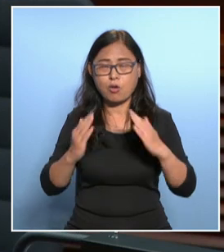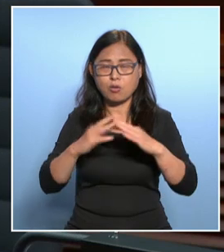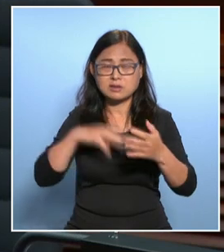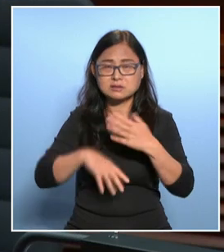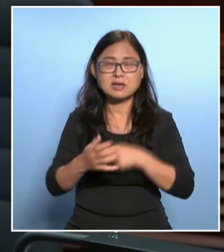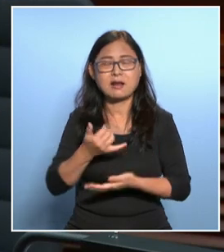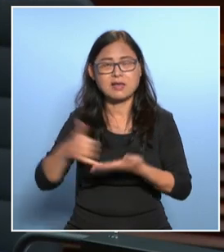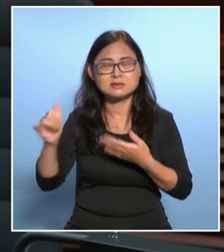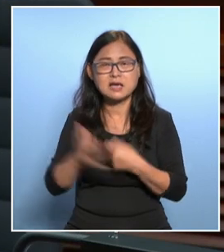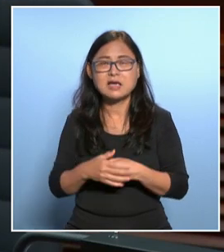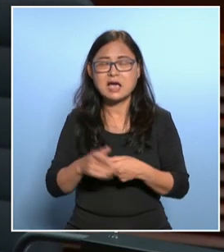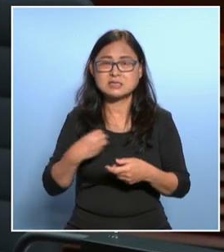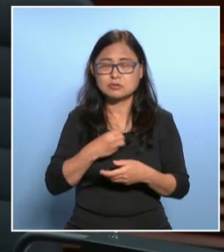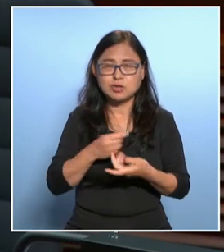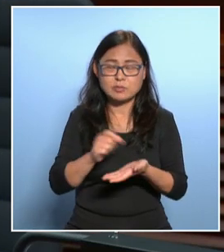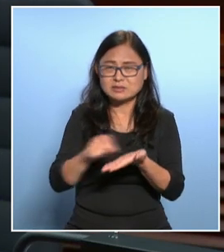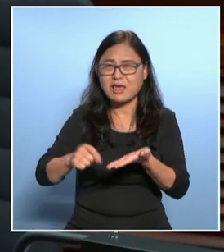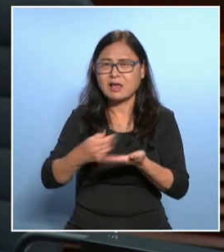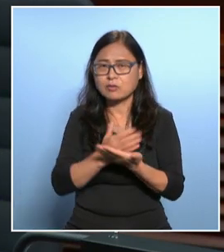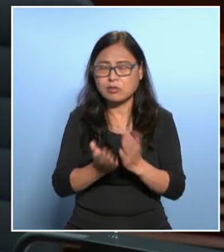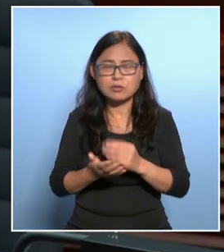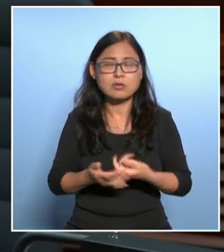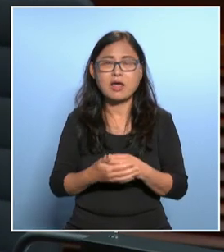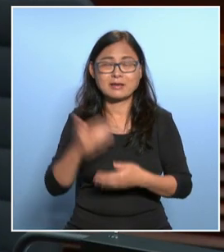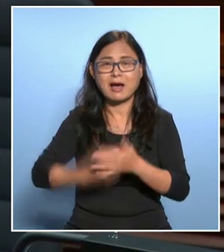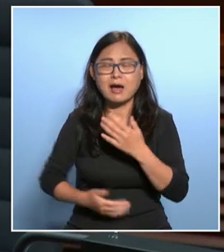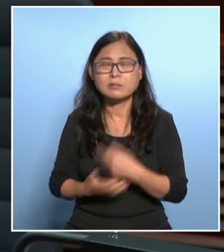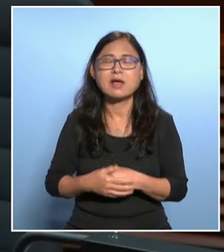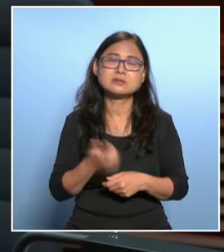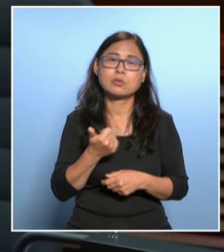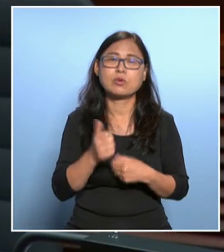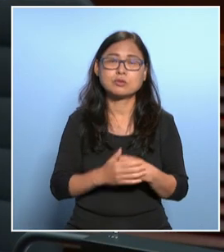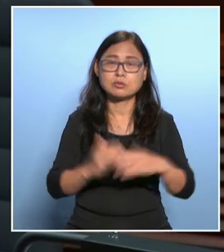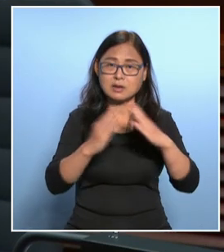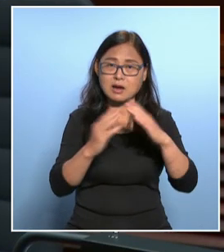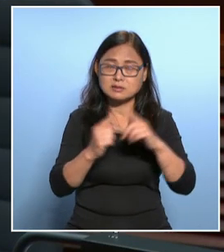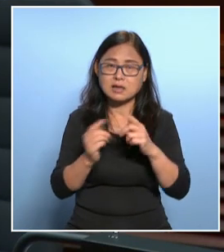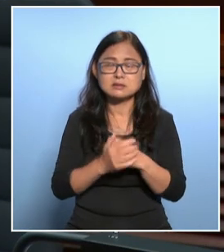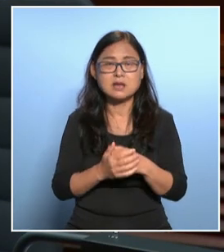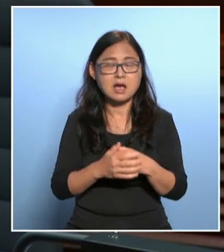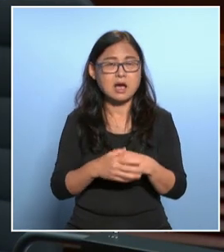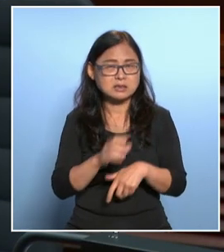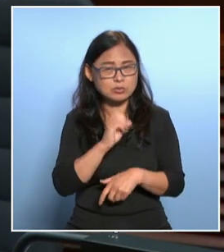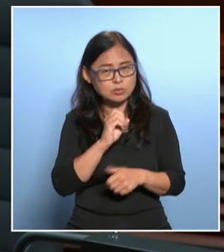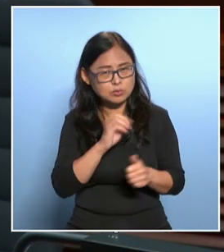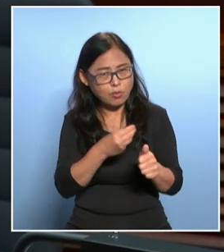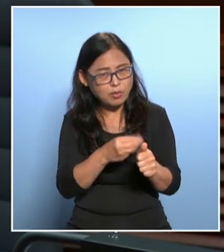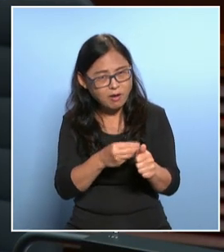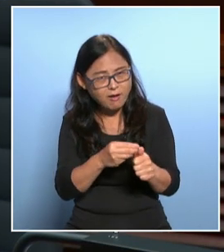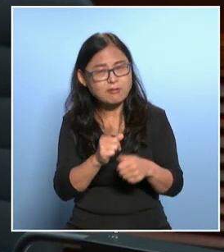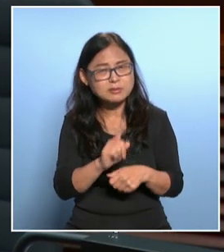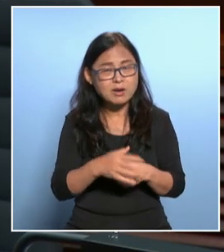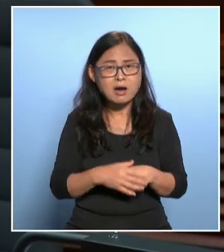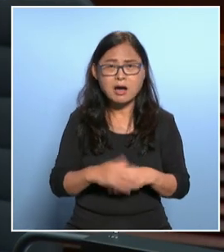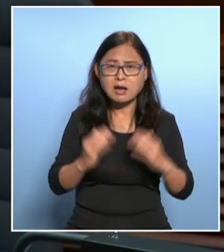some issues. Because if we can make it clear the arrangements, I believe that will certainly be beneficial.